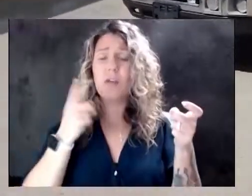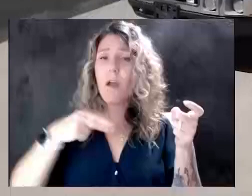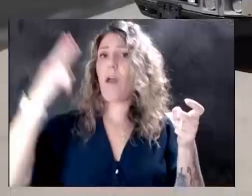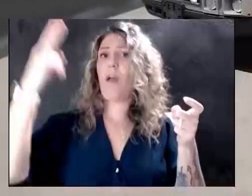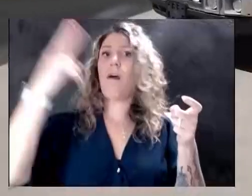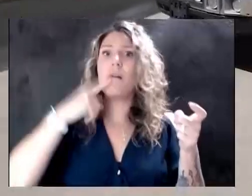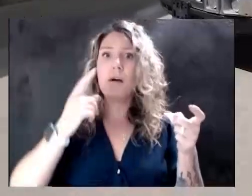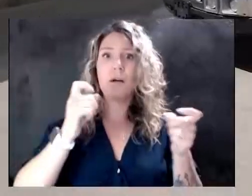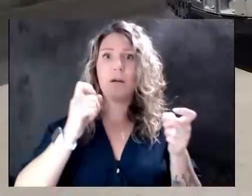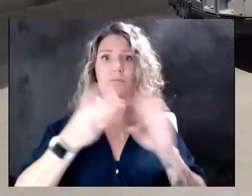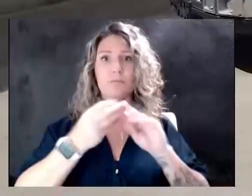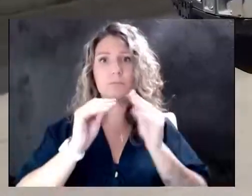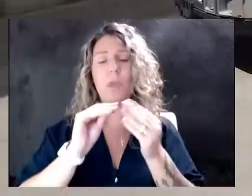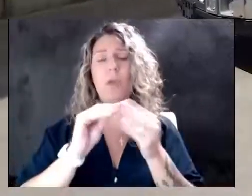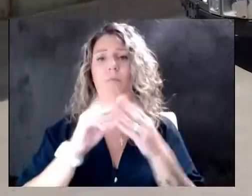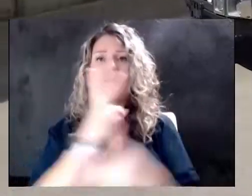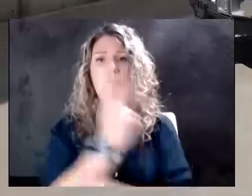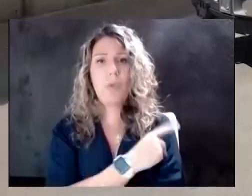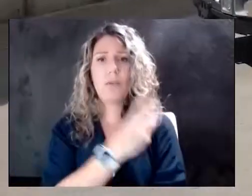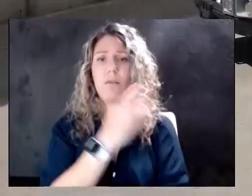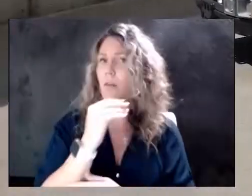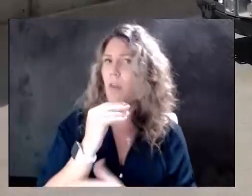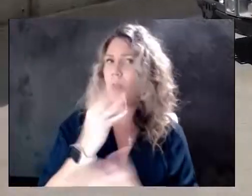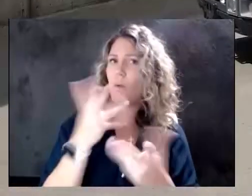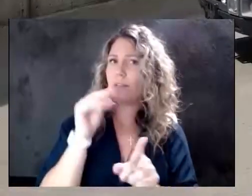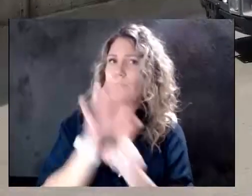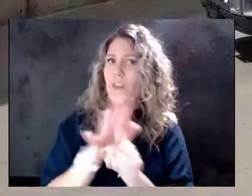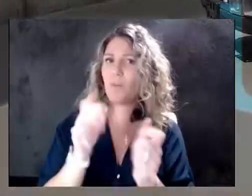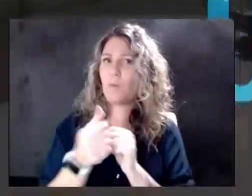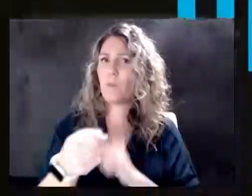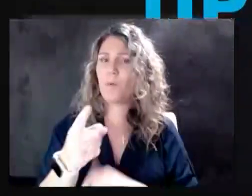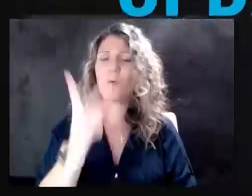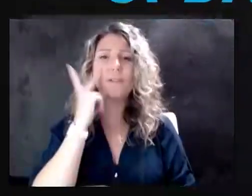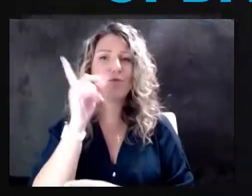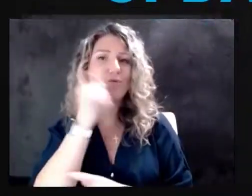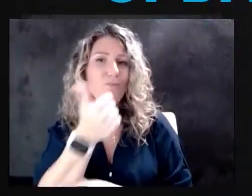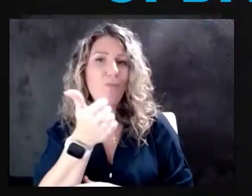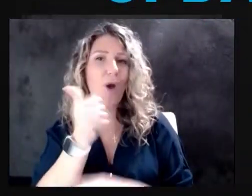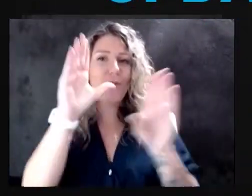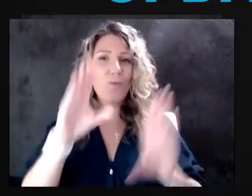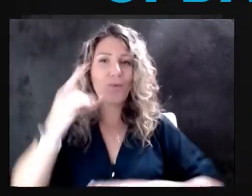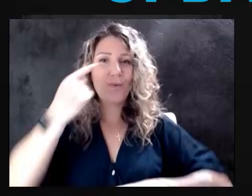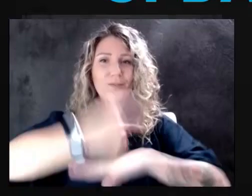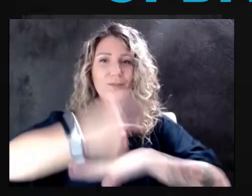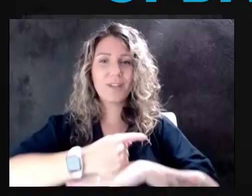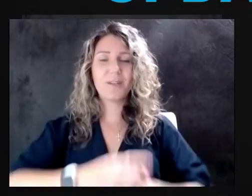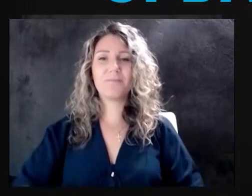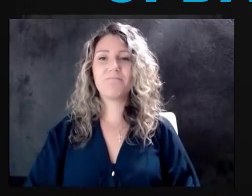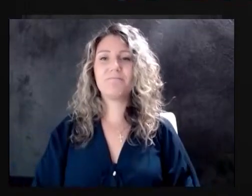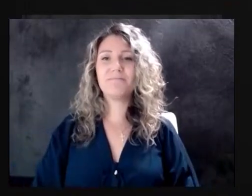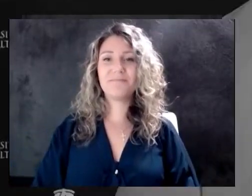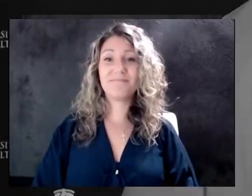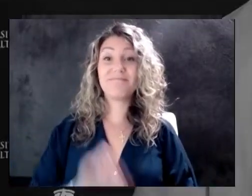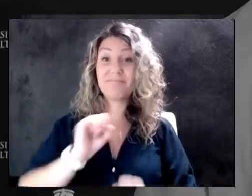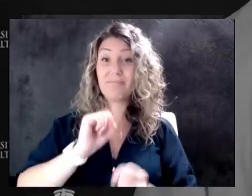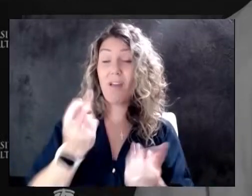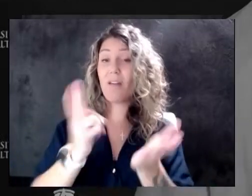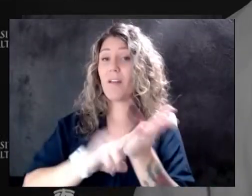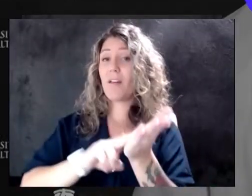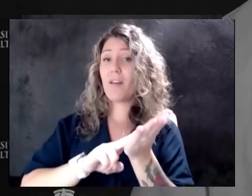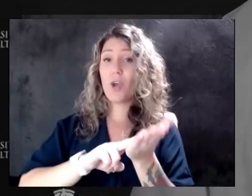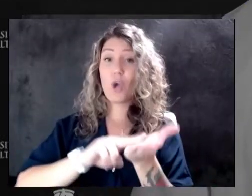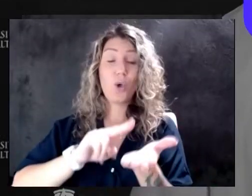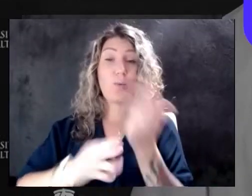what effect that could have on you. We will see you tomorrow. Have a great day. Subscribe to our Morning Medical Update and Open